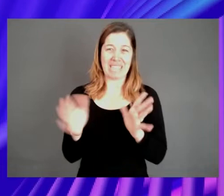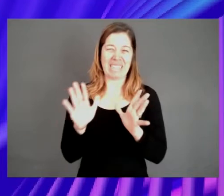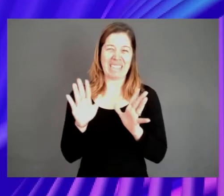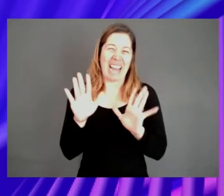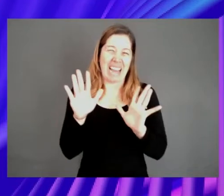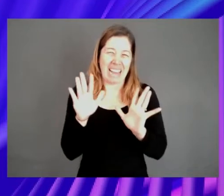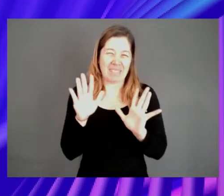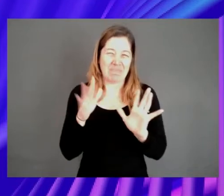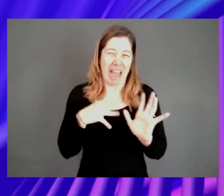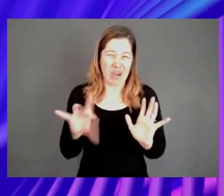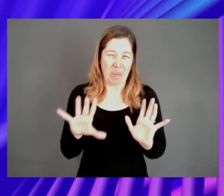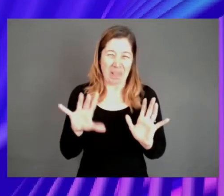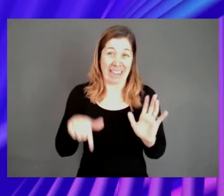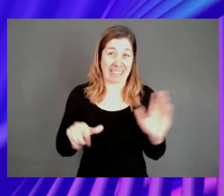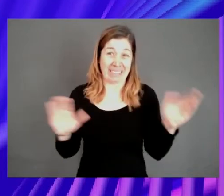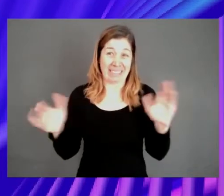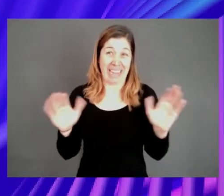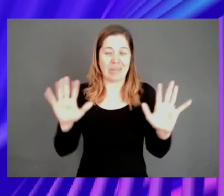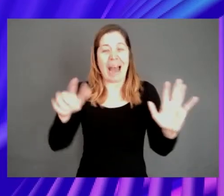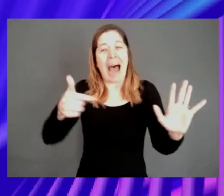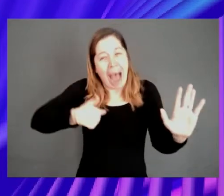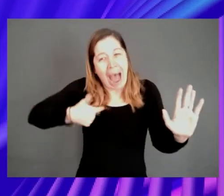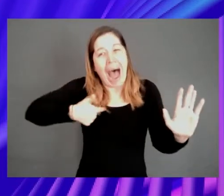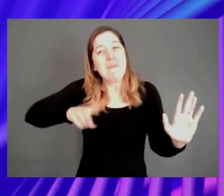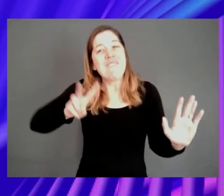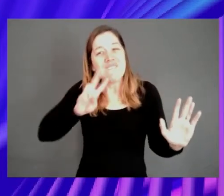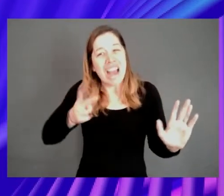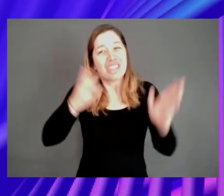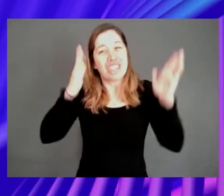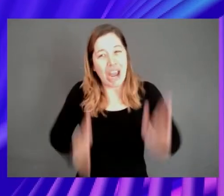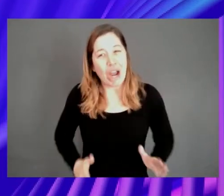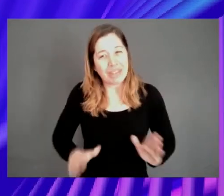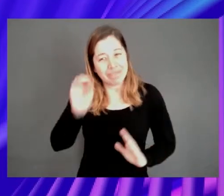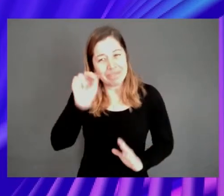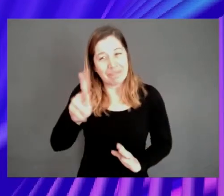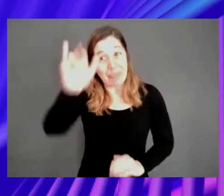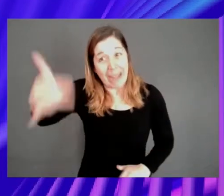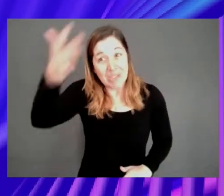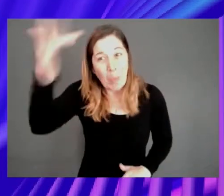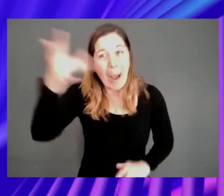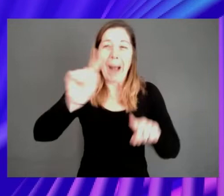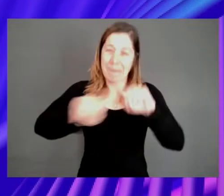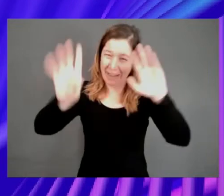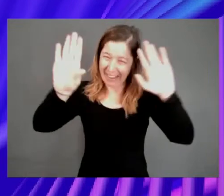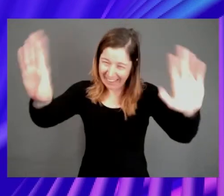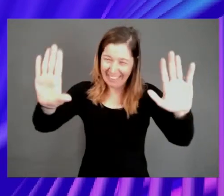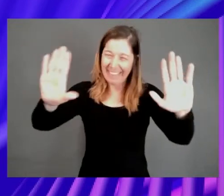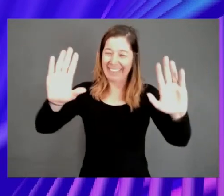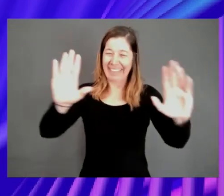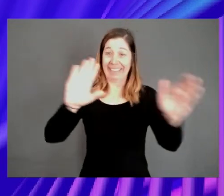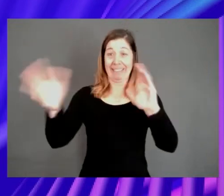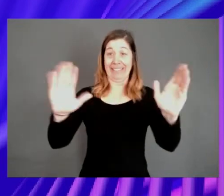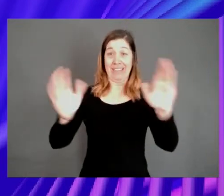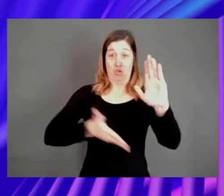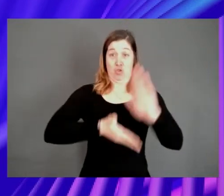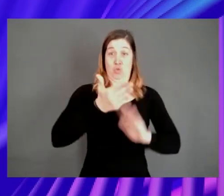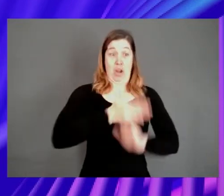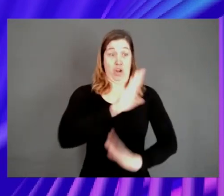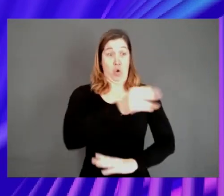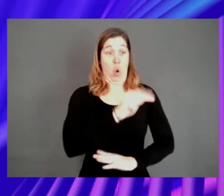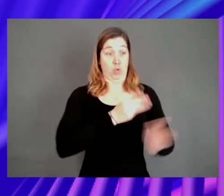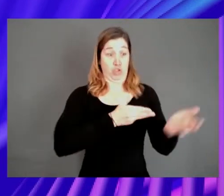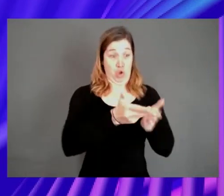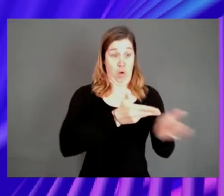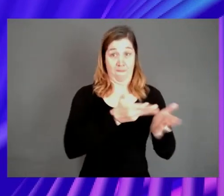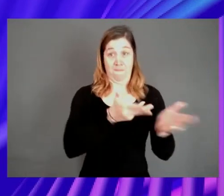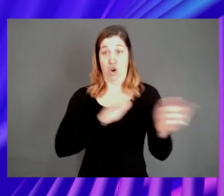because I'm a vegetarian, but in the containers versus like running your own server type, you know, this was a conversation being